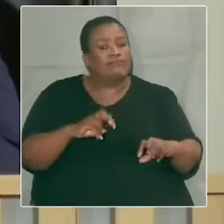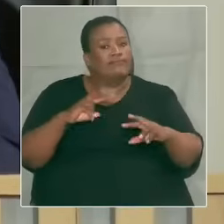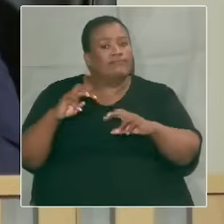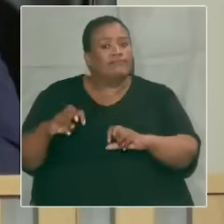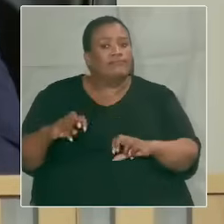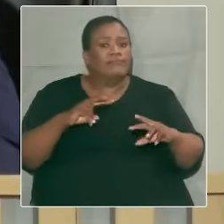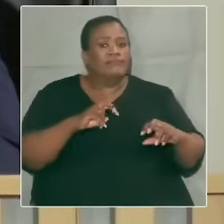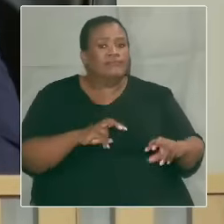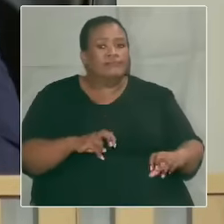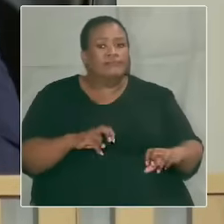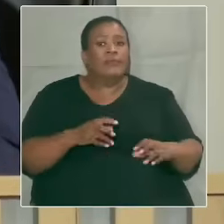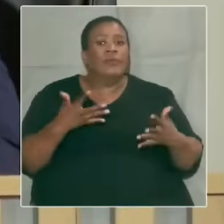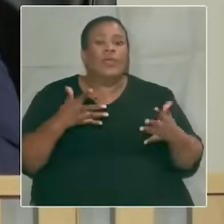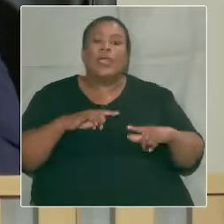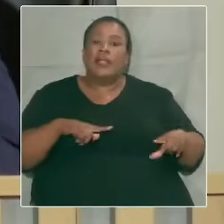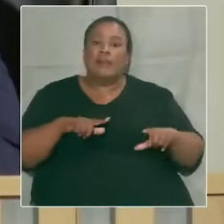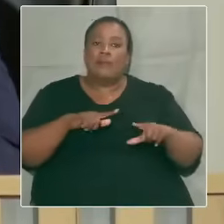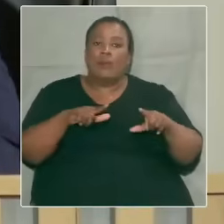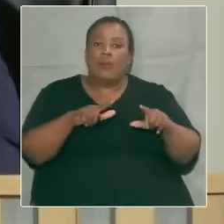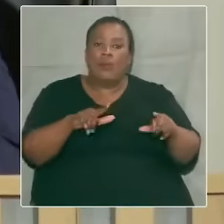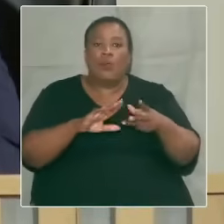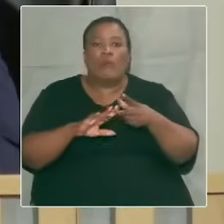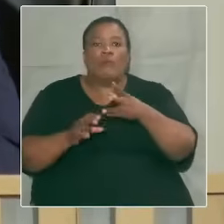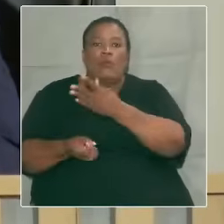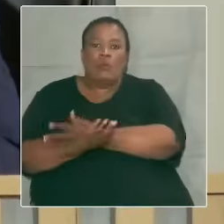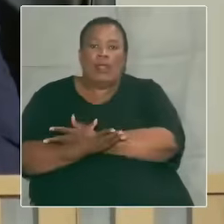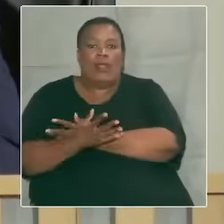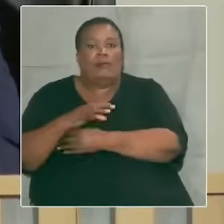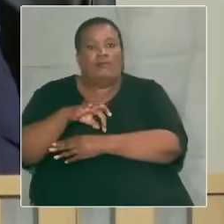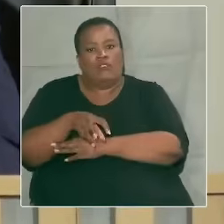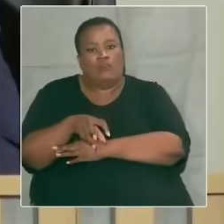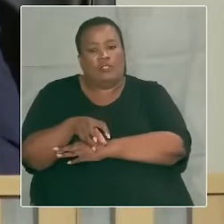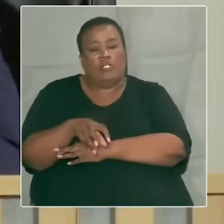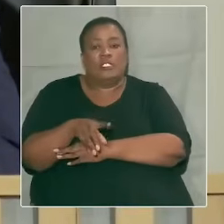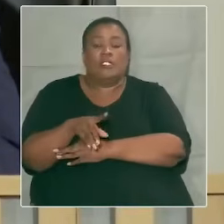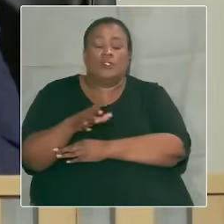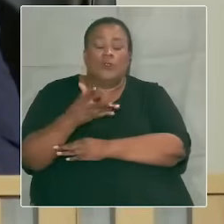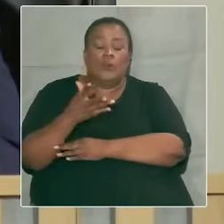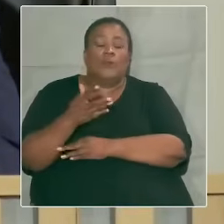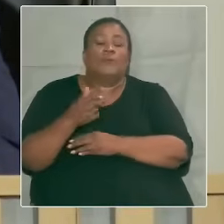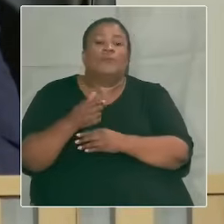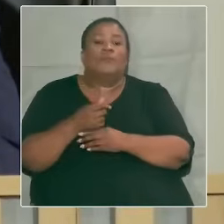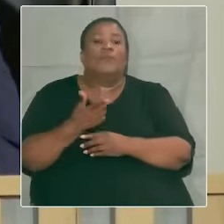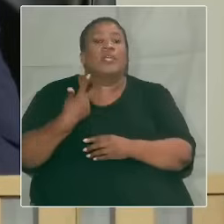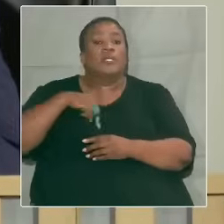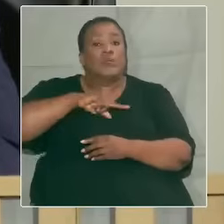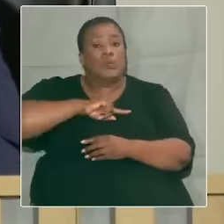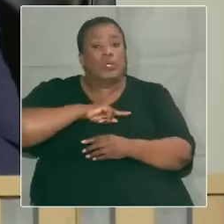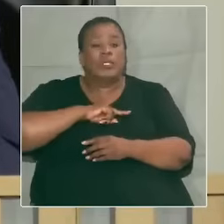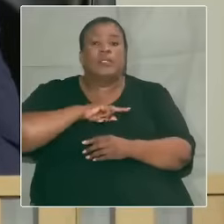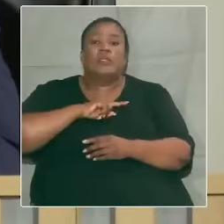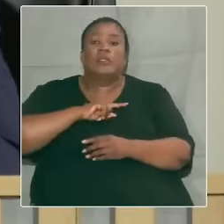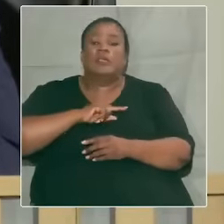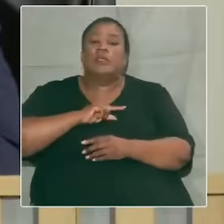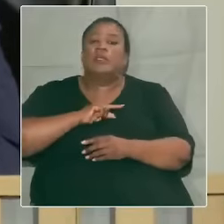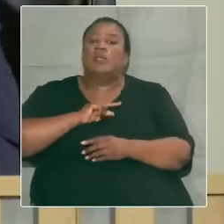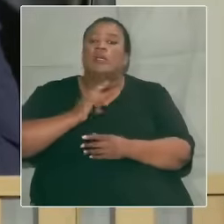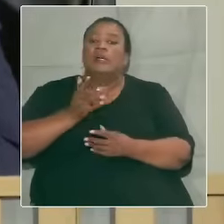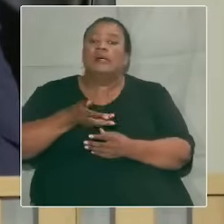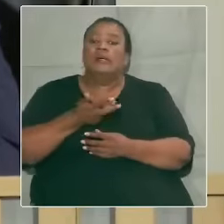investigating in the Limpopo and Mpumalanga province. Lastly, as we edge closer